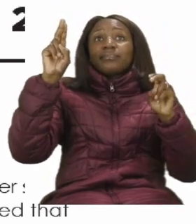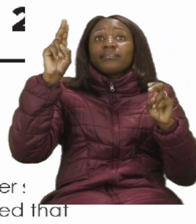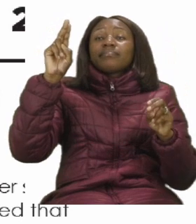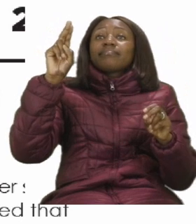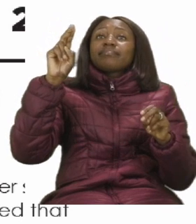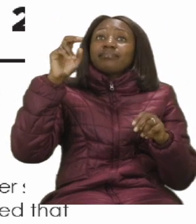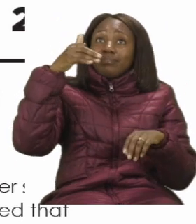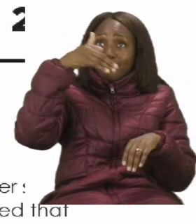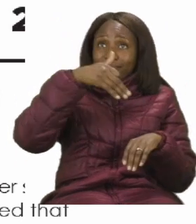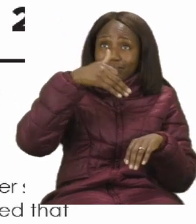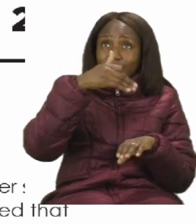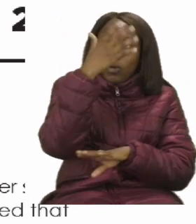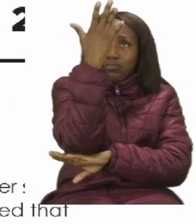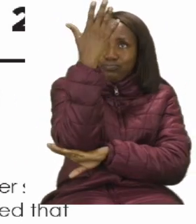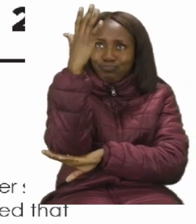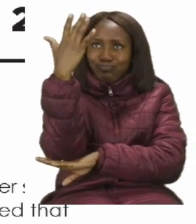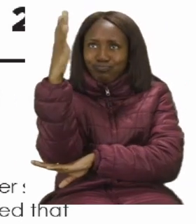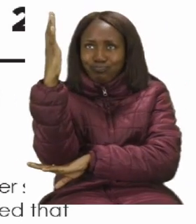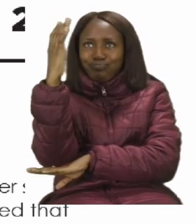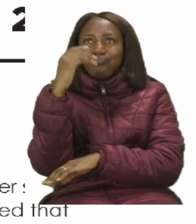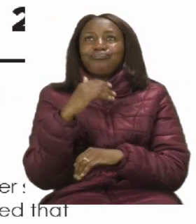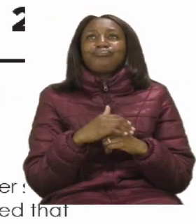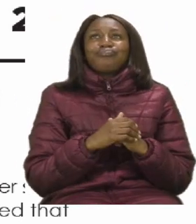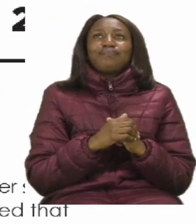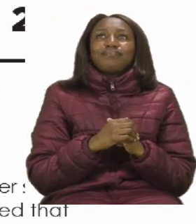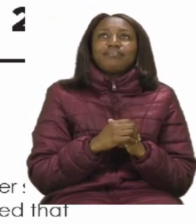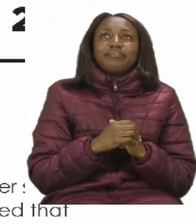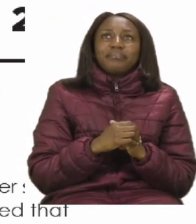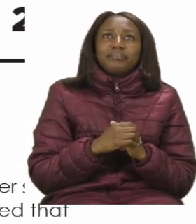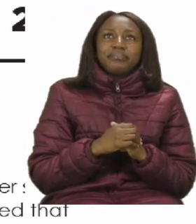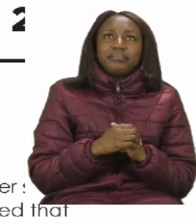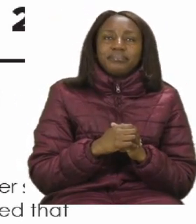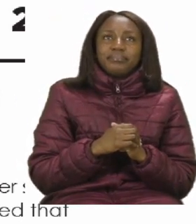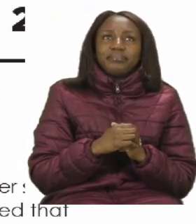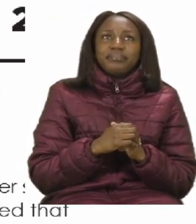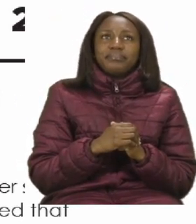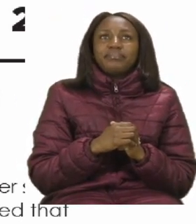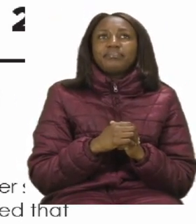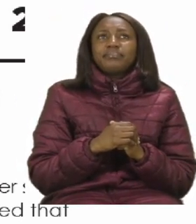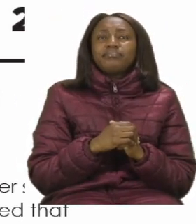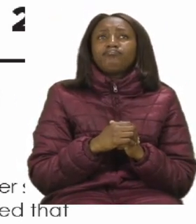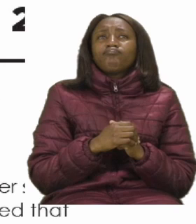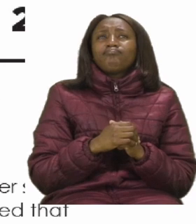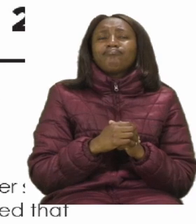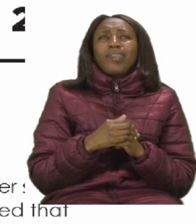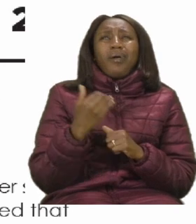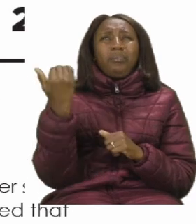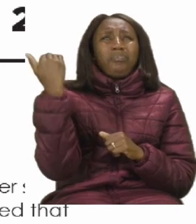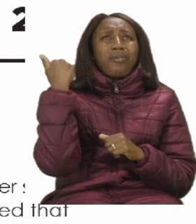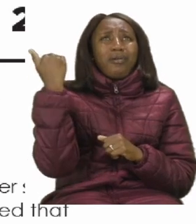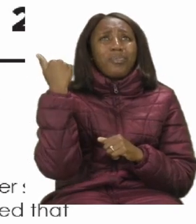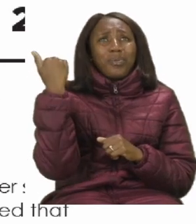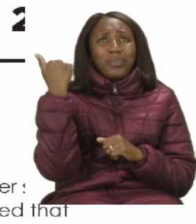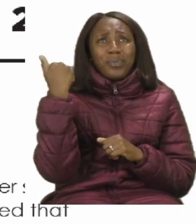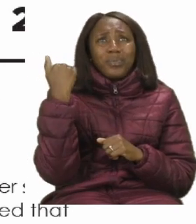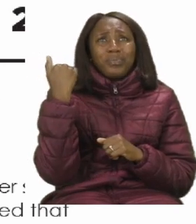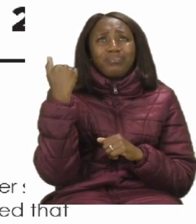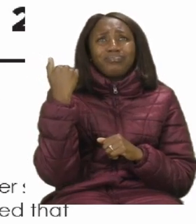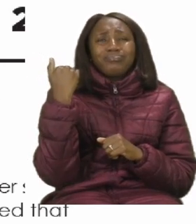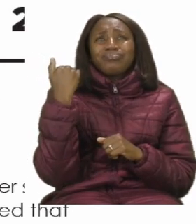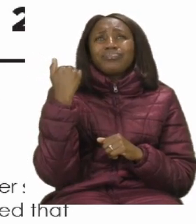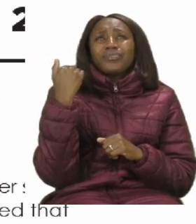be A Tree in Namibia. Once upon a time, in